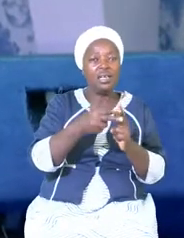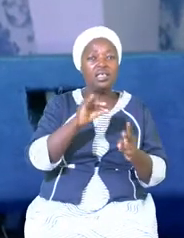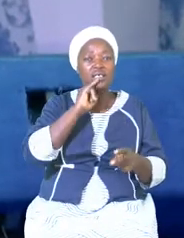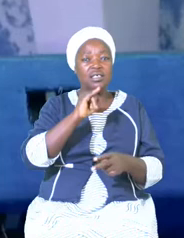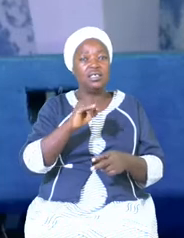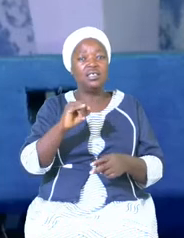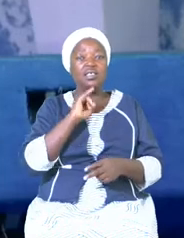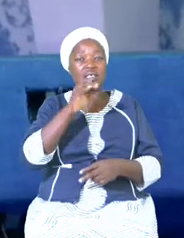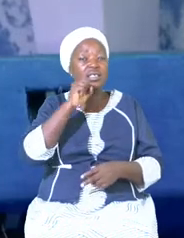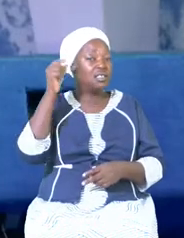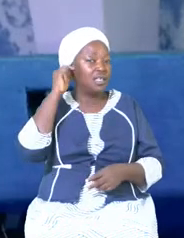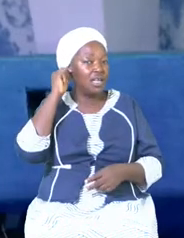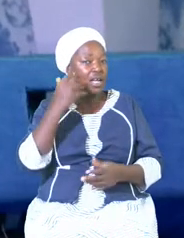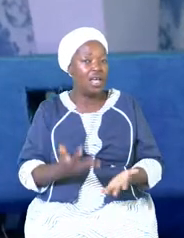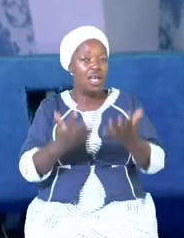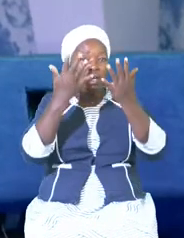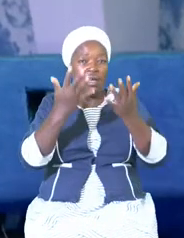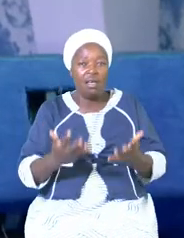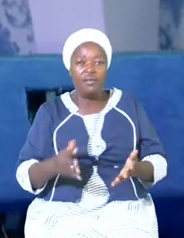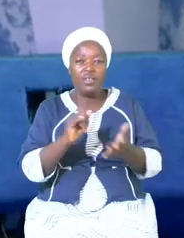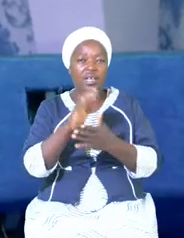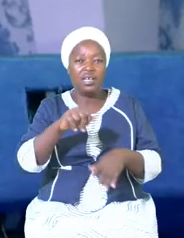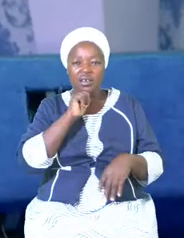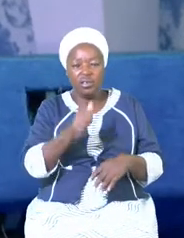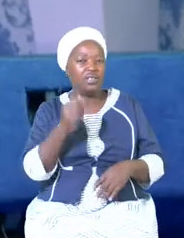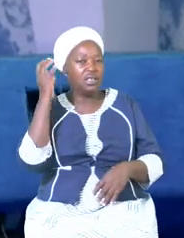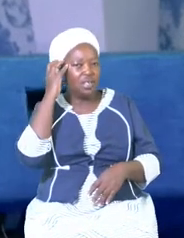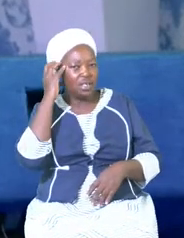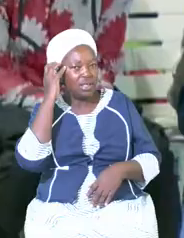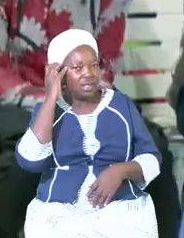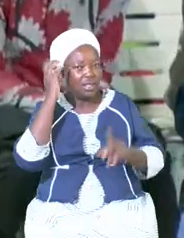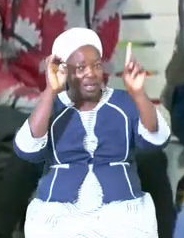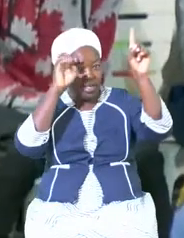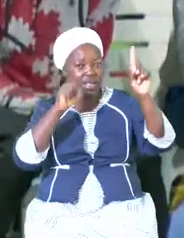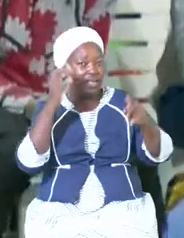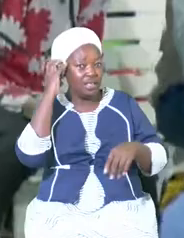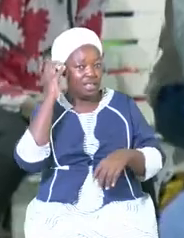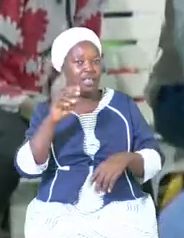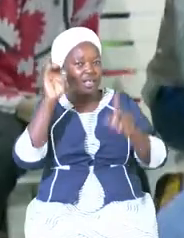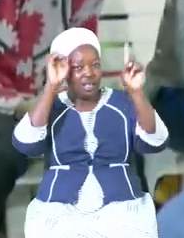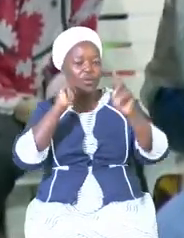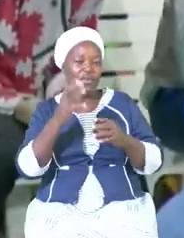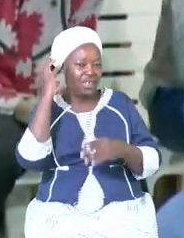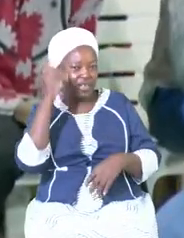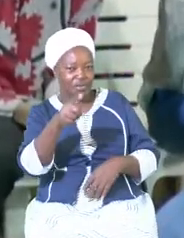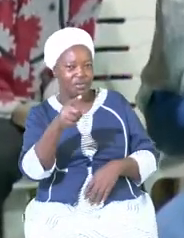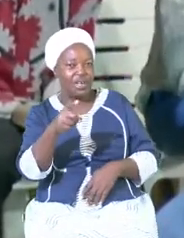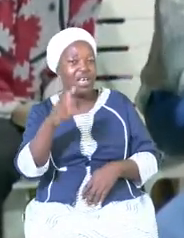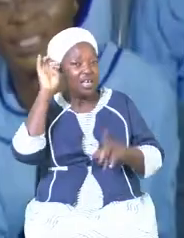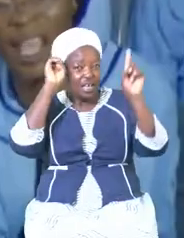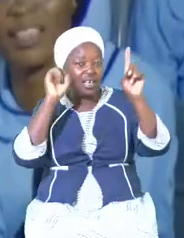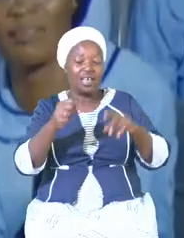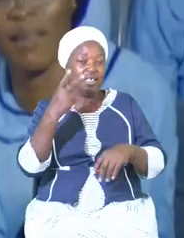it cannot hear. He can hear, he will hear. Yes. He can see, he